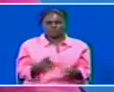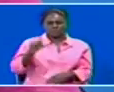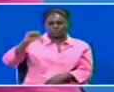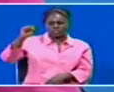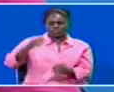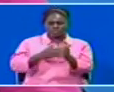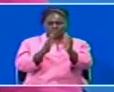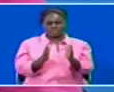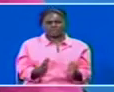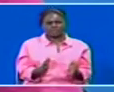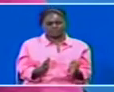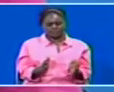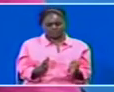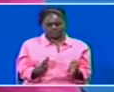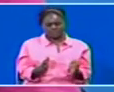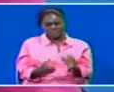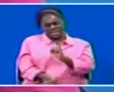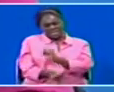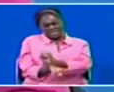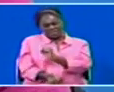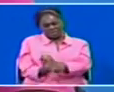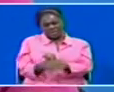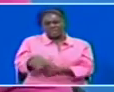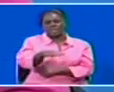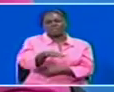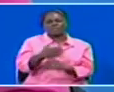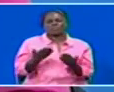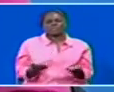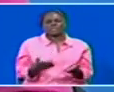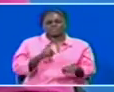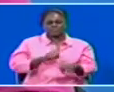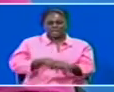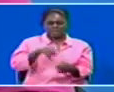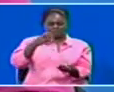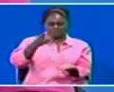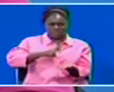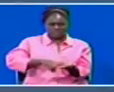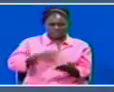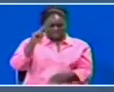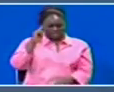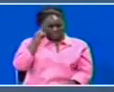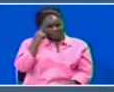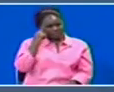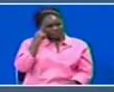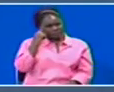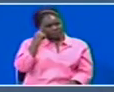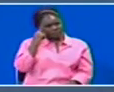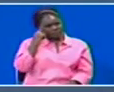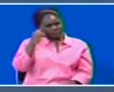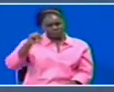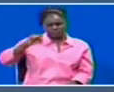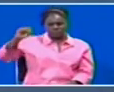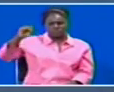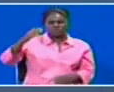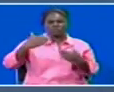political leaders themselves. Speak to us about the environment in which we find ourselves in during this process. Well, I think that the